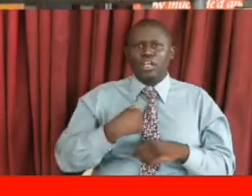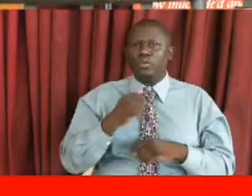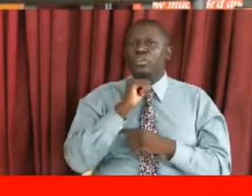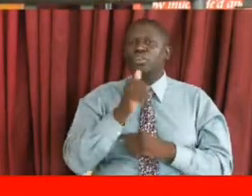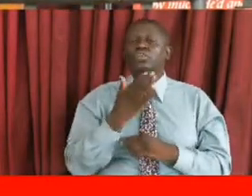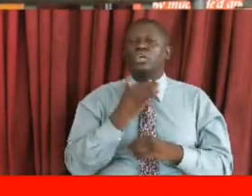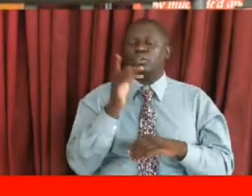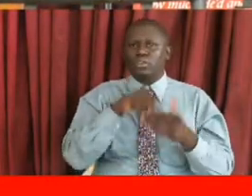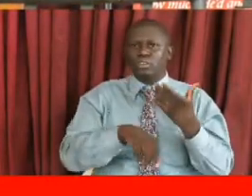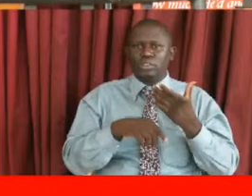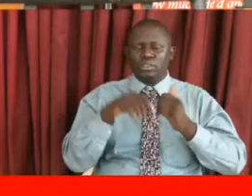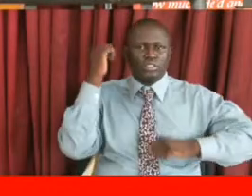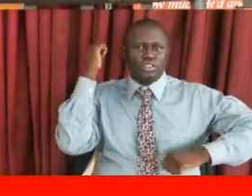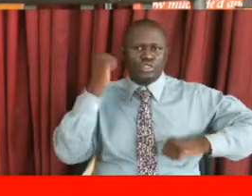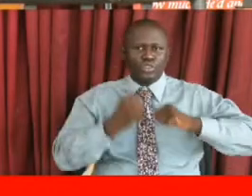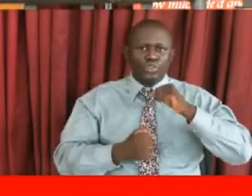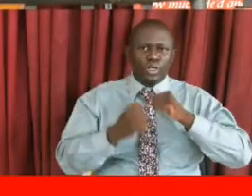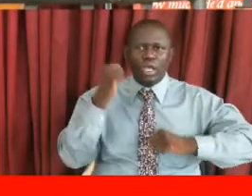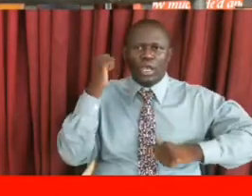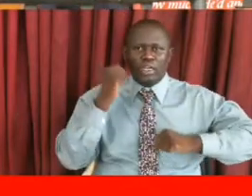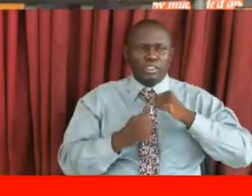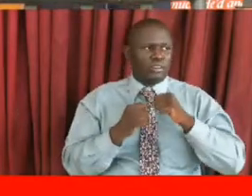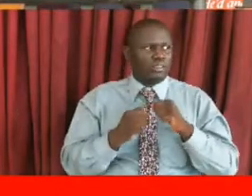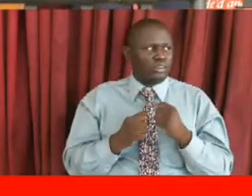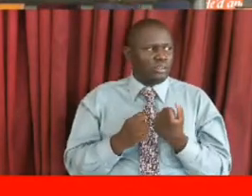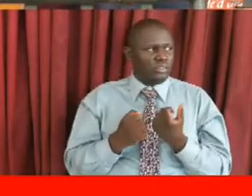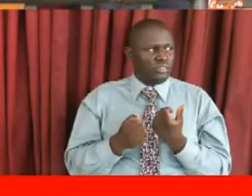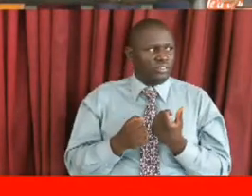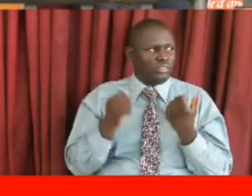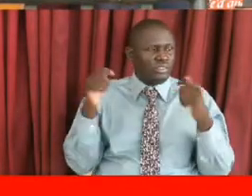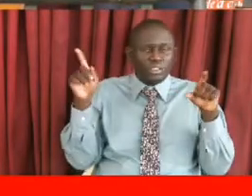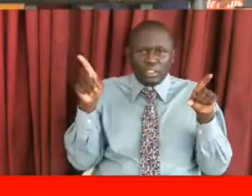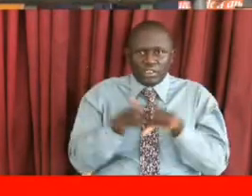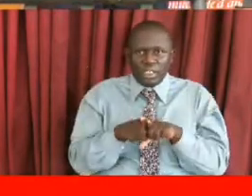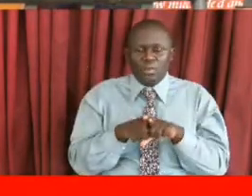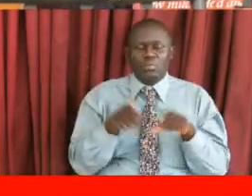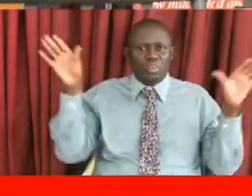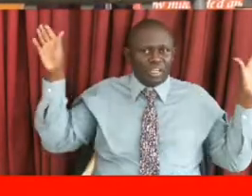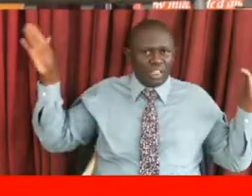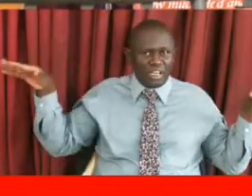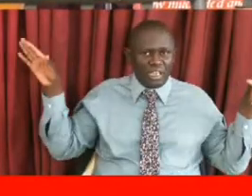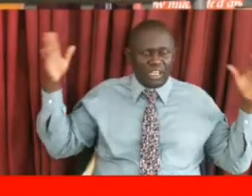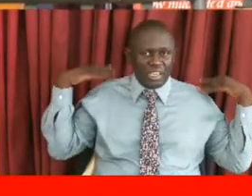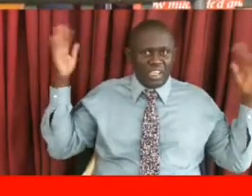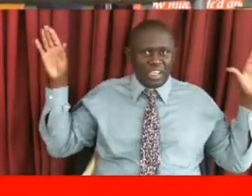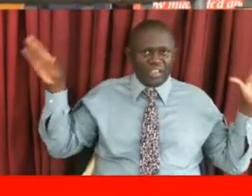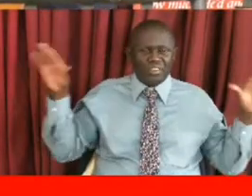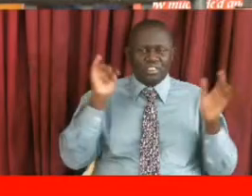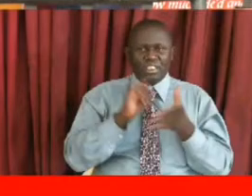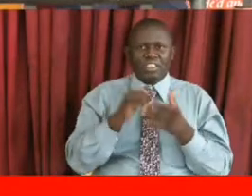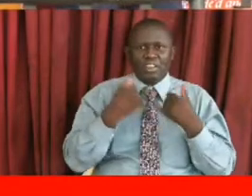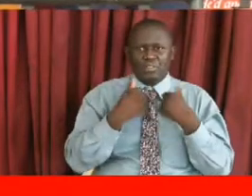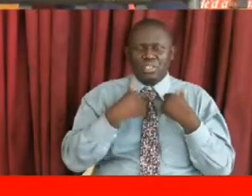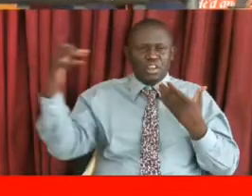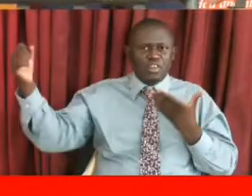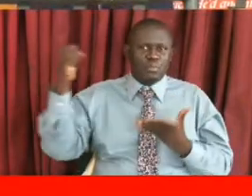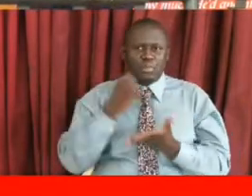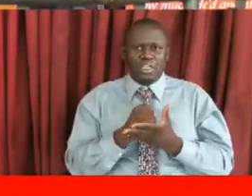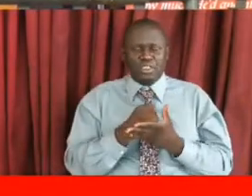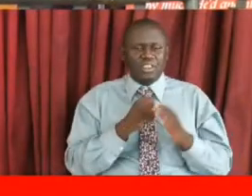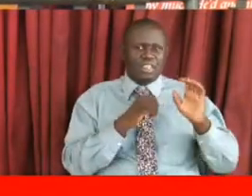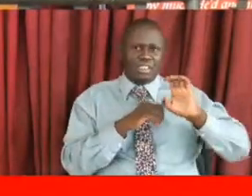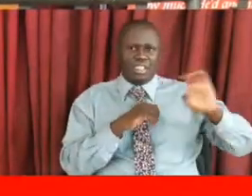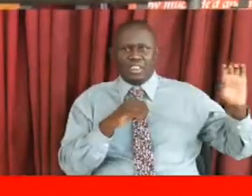to run towards the Pres the same Kim who had been placed on the east side of